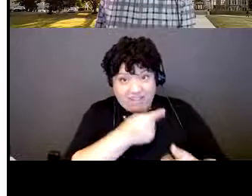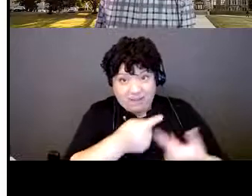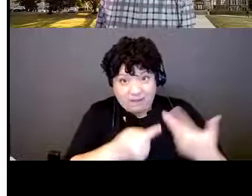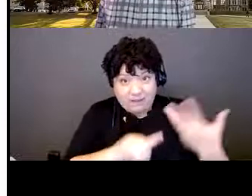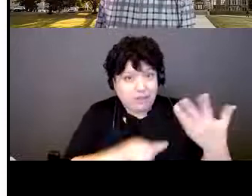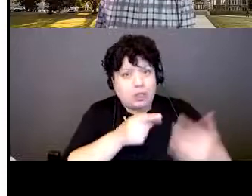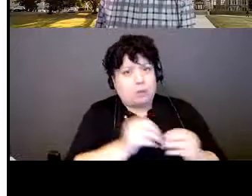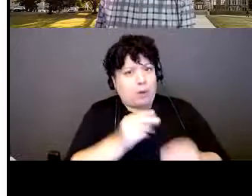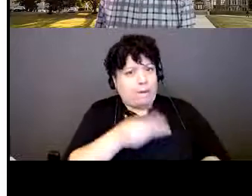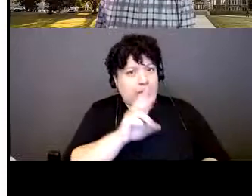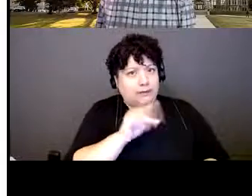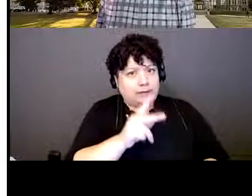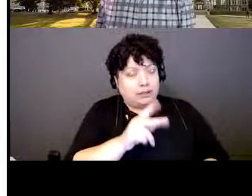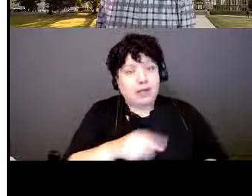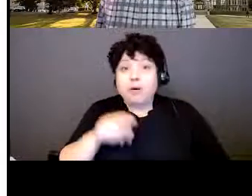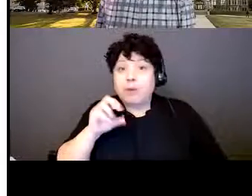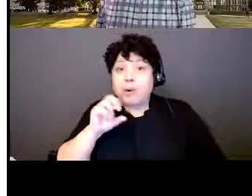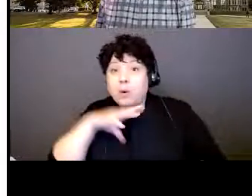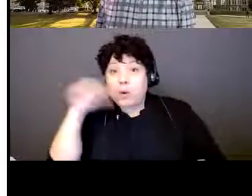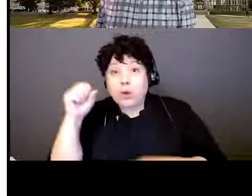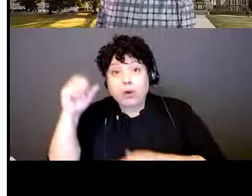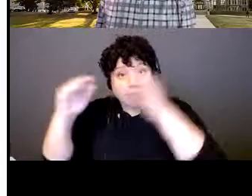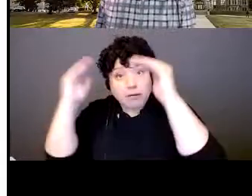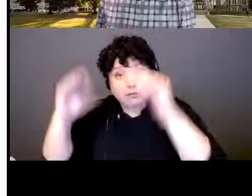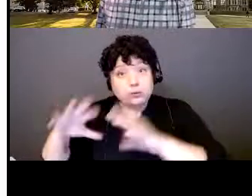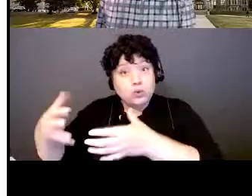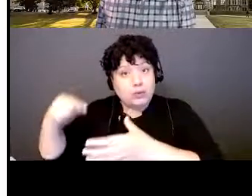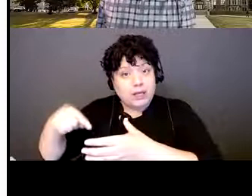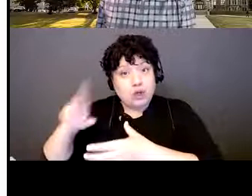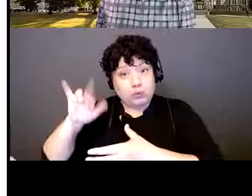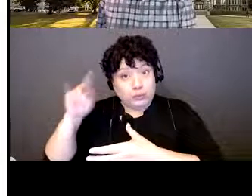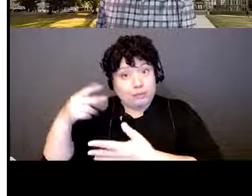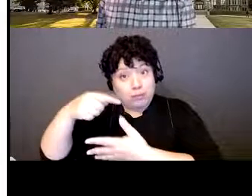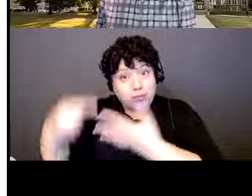care and thinking when you're dealing with older adults. Next slide.